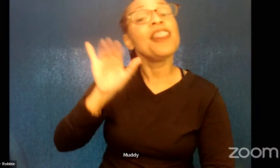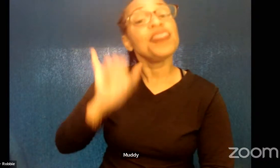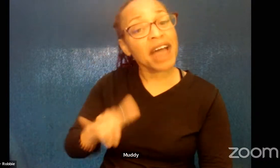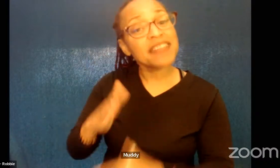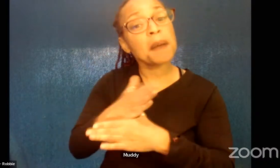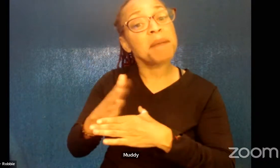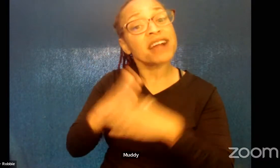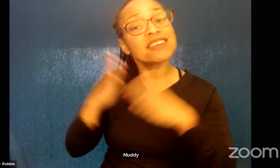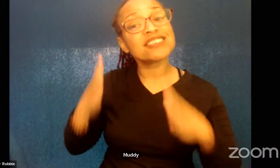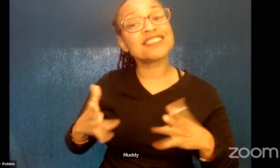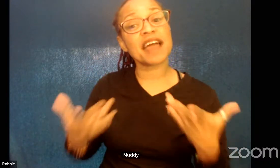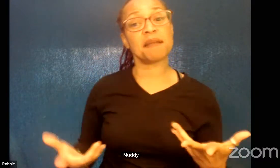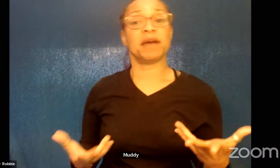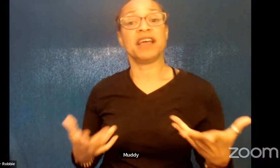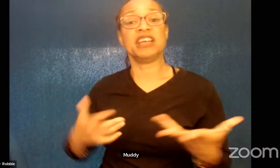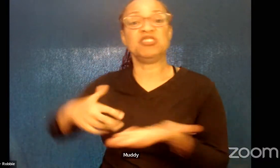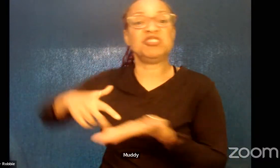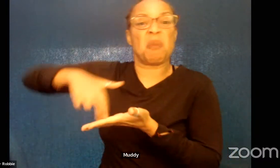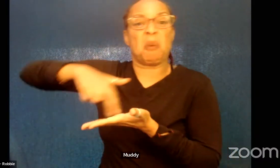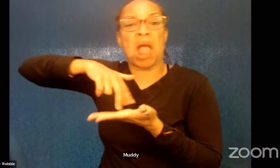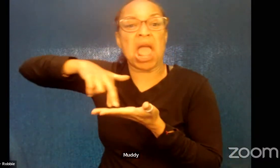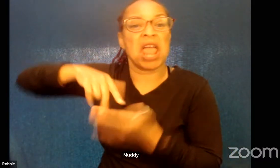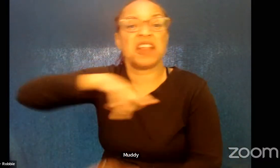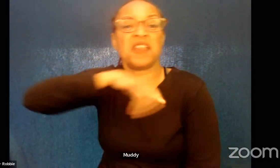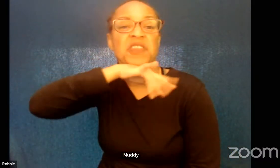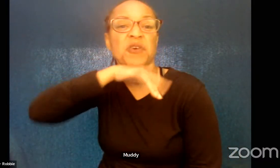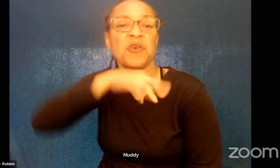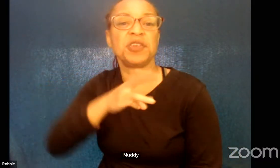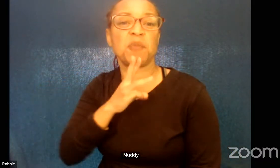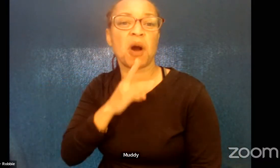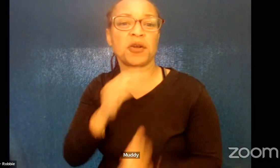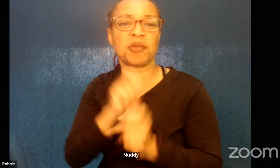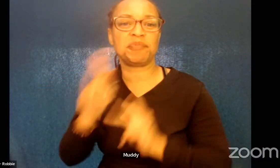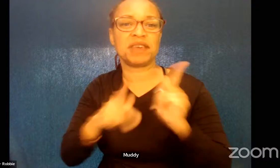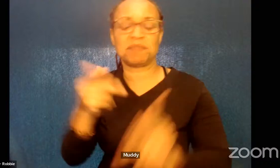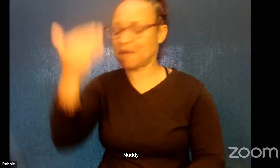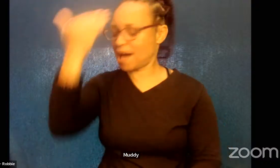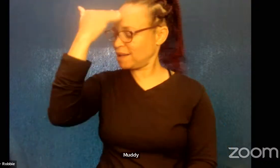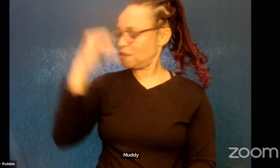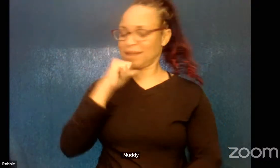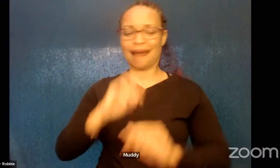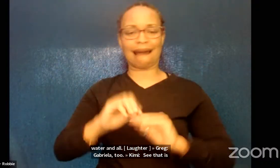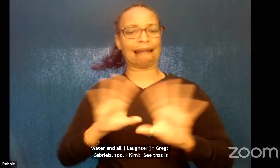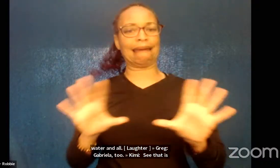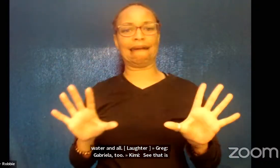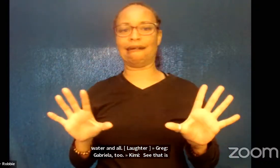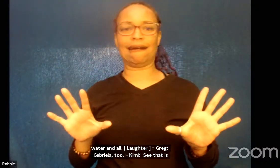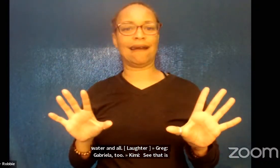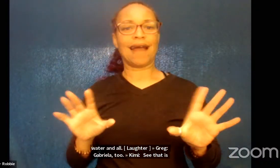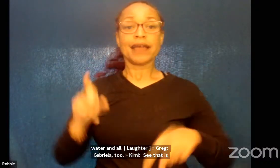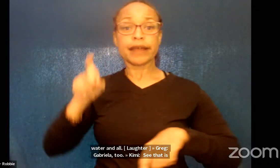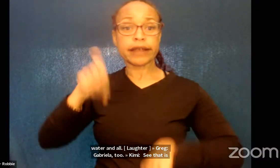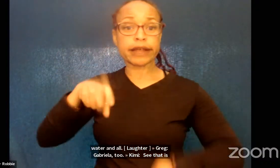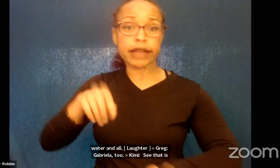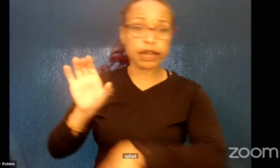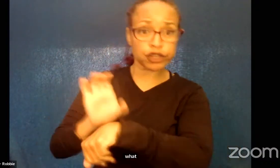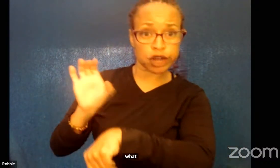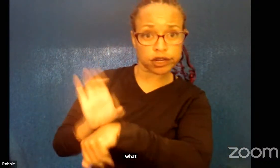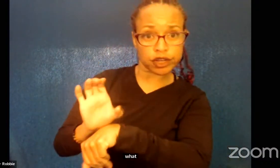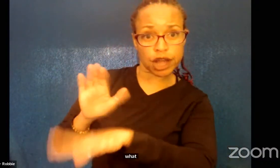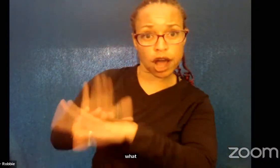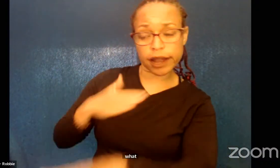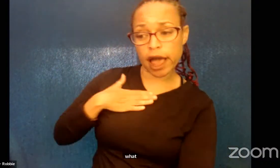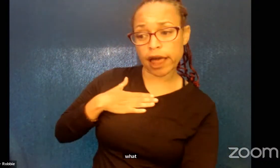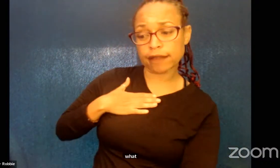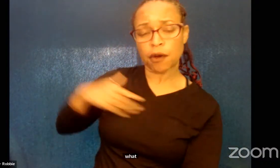just wade in the muddy water with folks. You know, say, come on. She said, I know it's not clear. You got to get all churchy on us, Kennedy. Like wade in water.